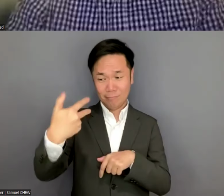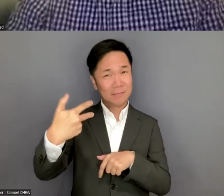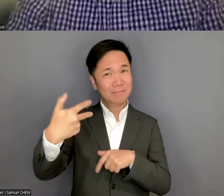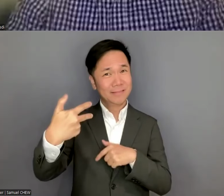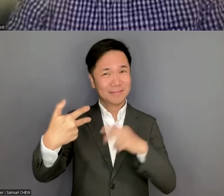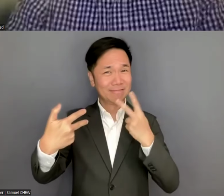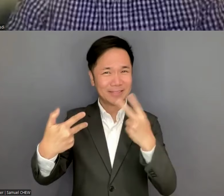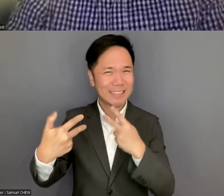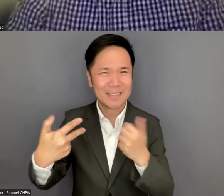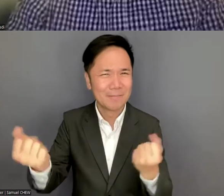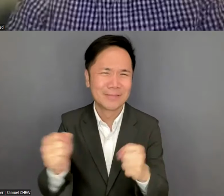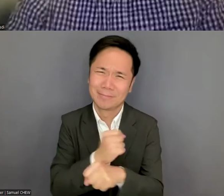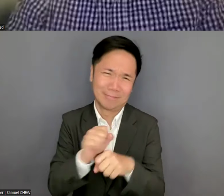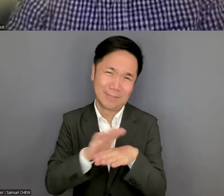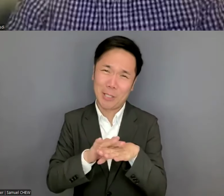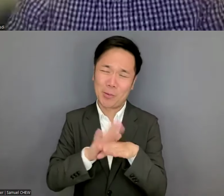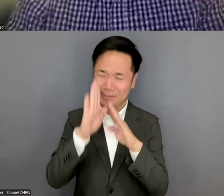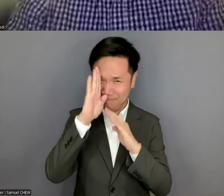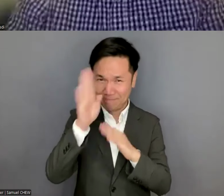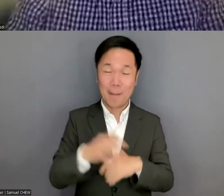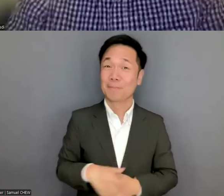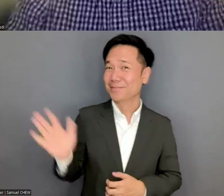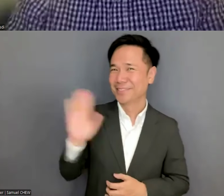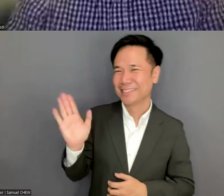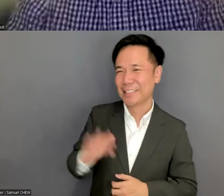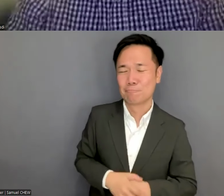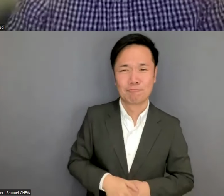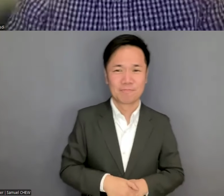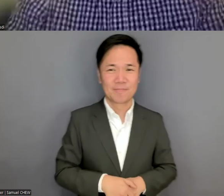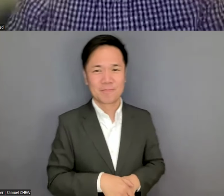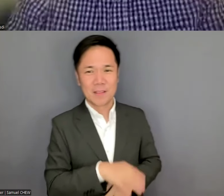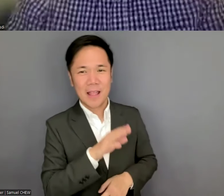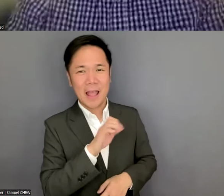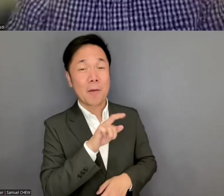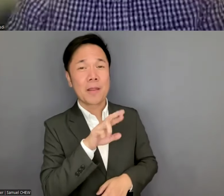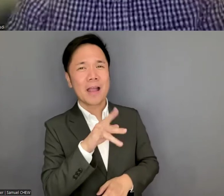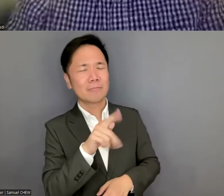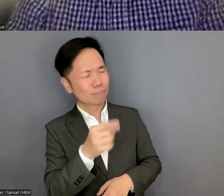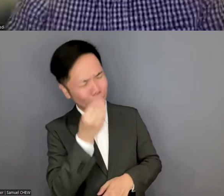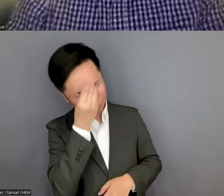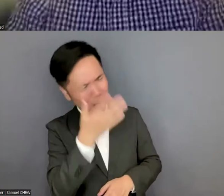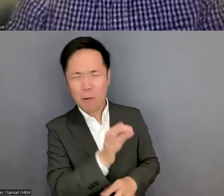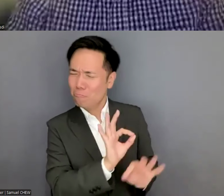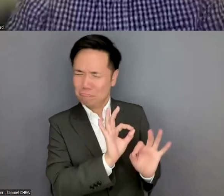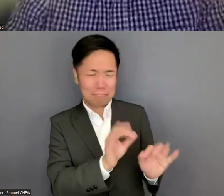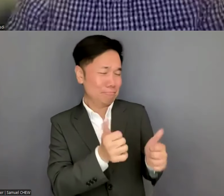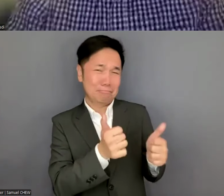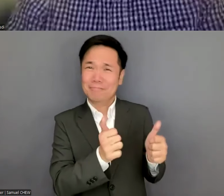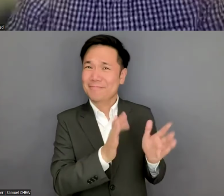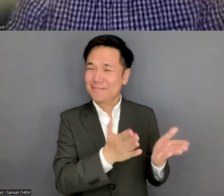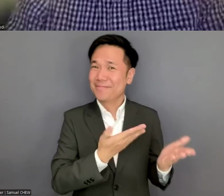bye. That's okay. No apologies necessary. And thank you so much for sharing that. Great